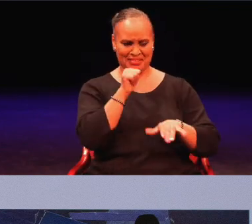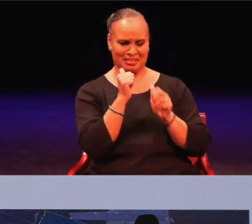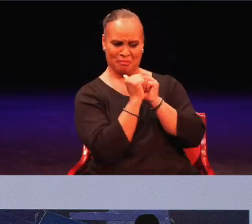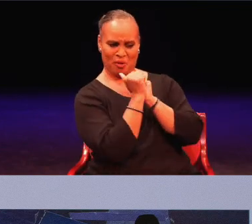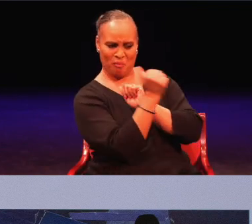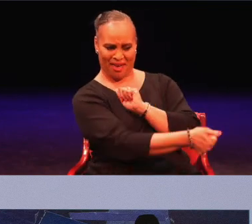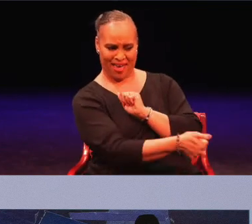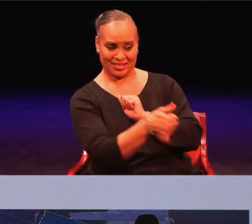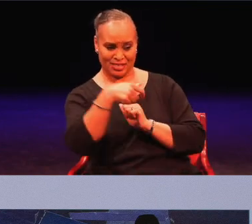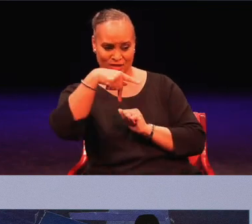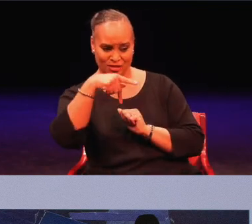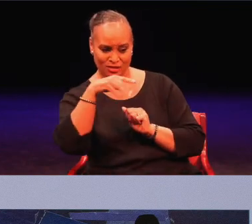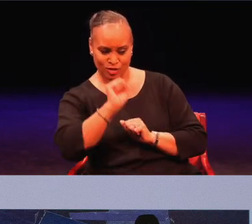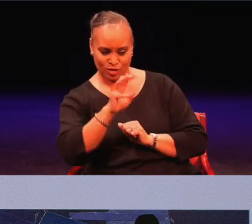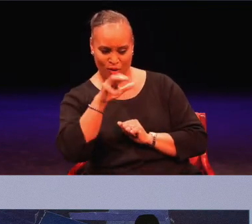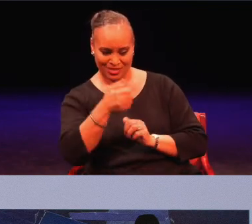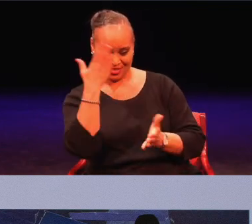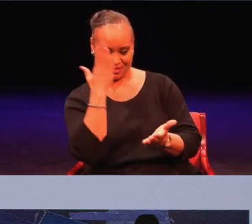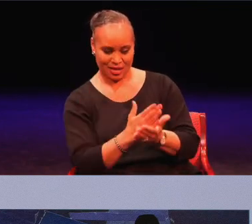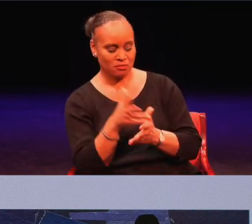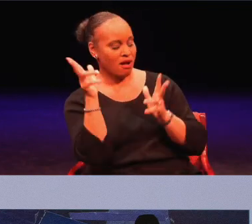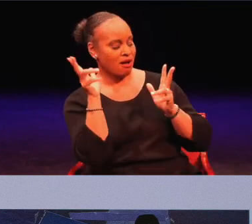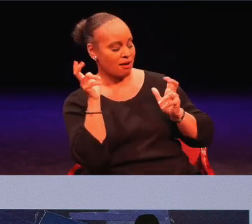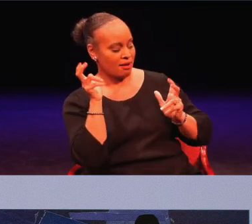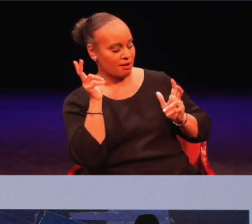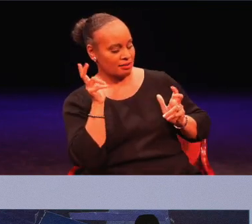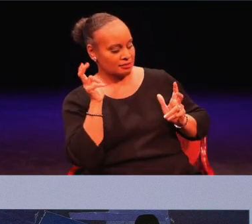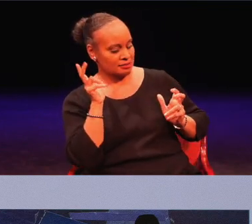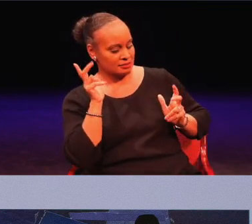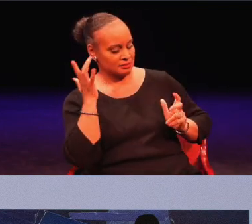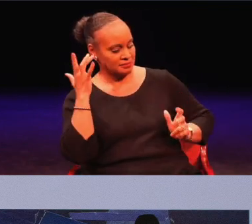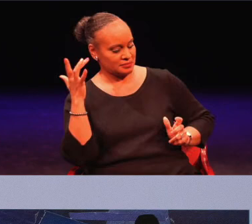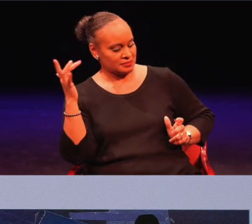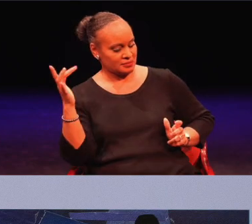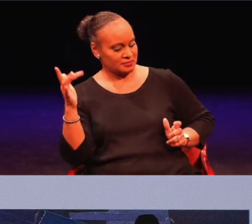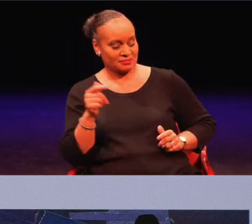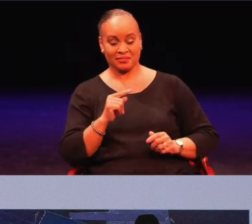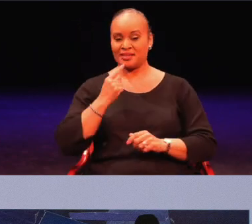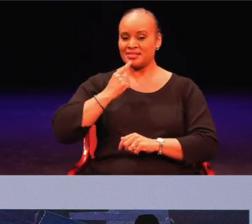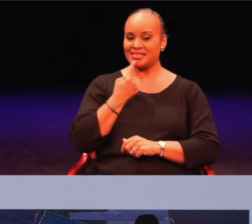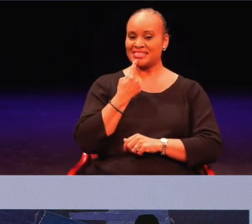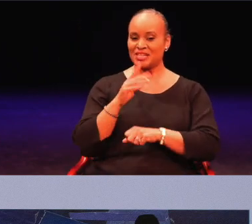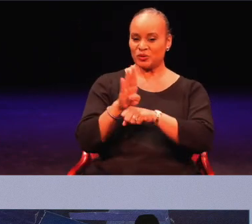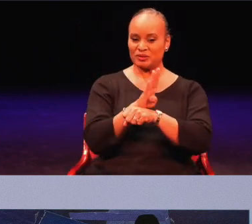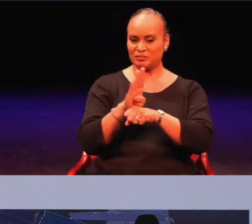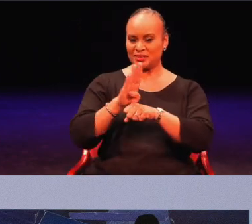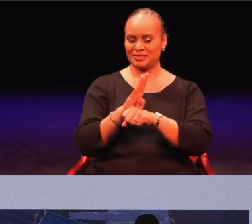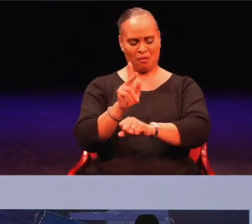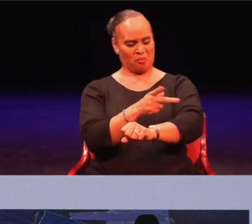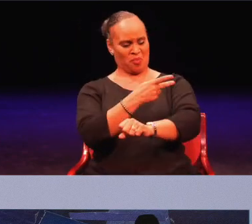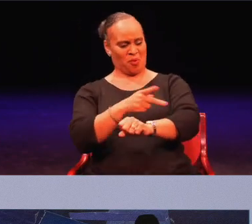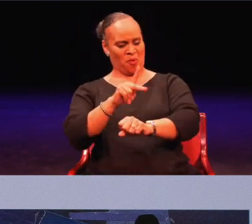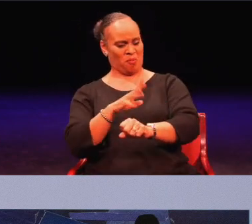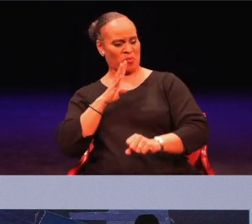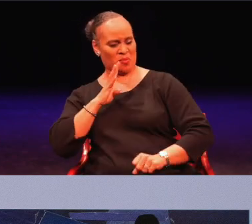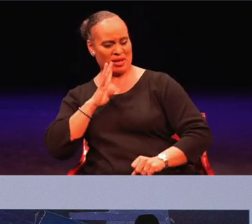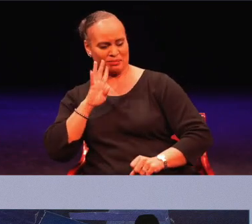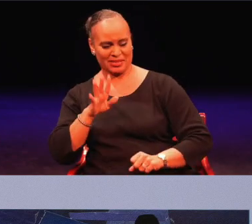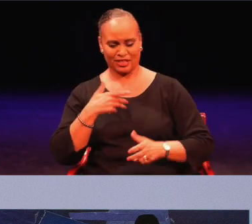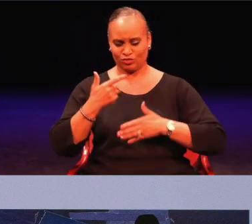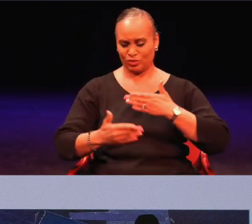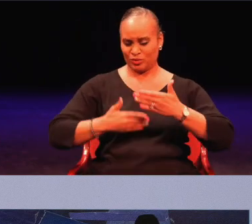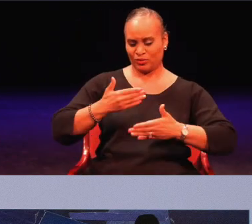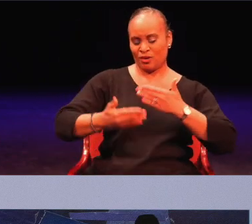stops. Listens to the sound. Serious business, a poem, rhapsody, tripping along driver's